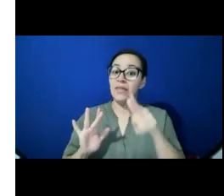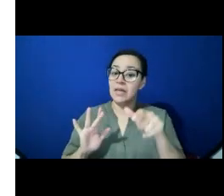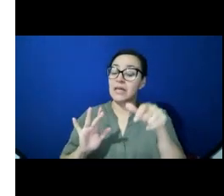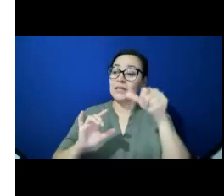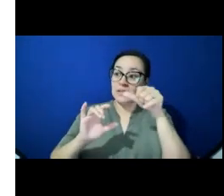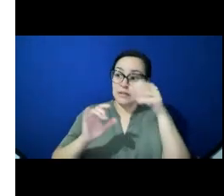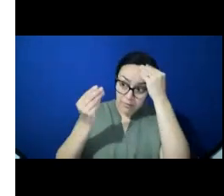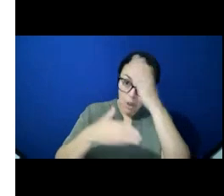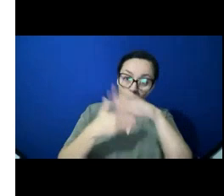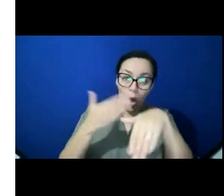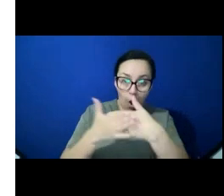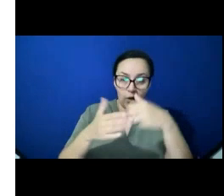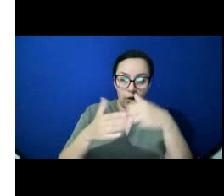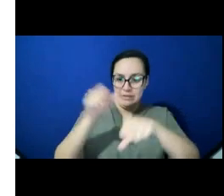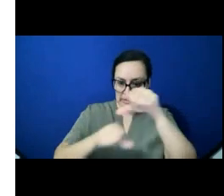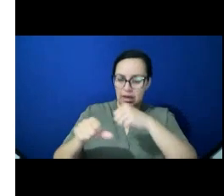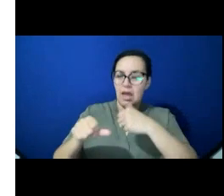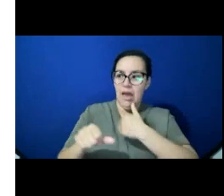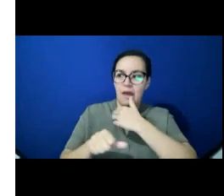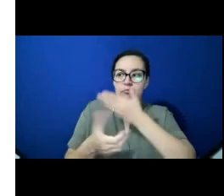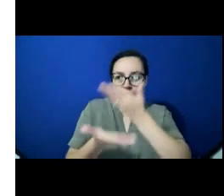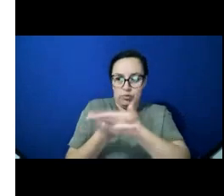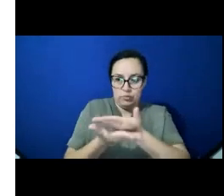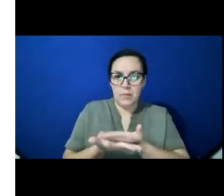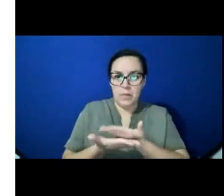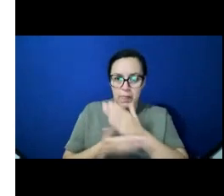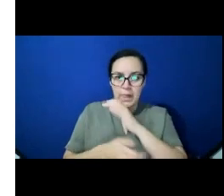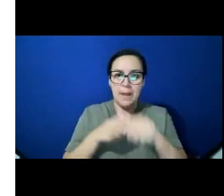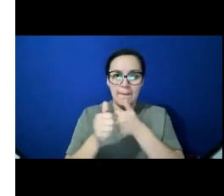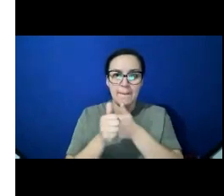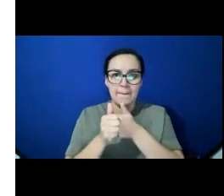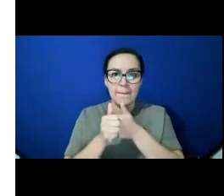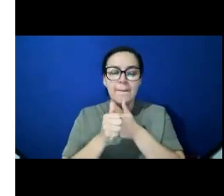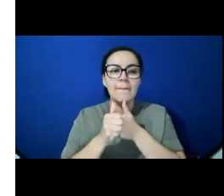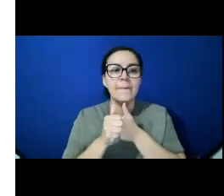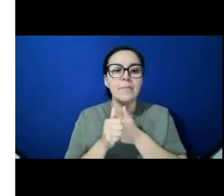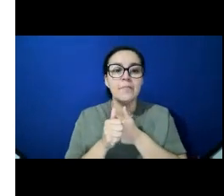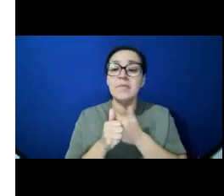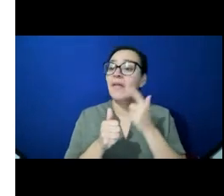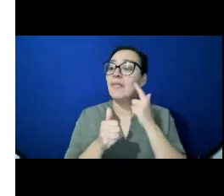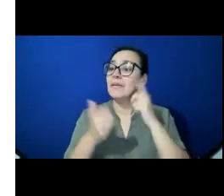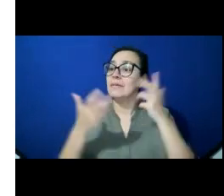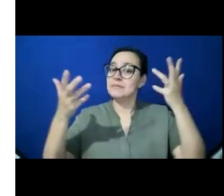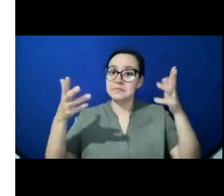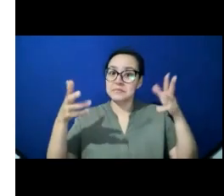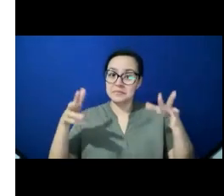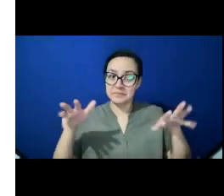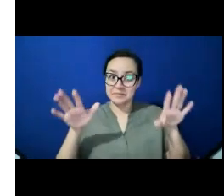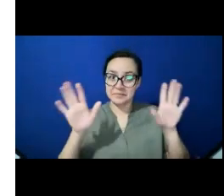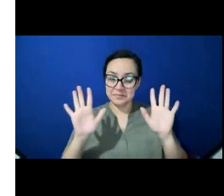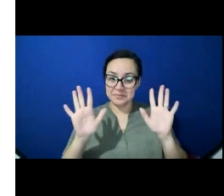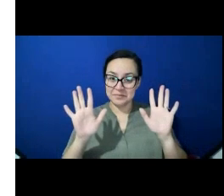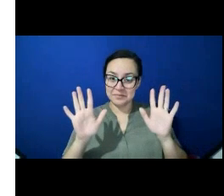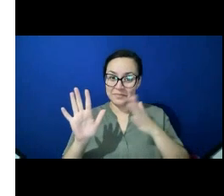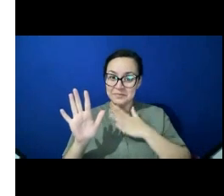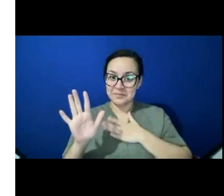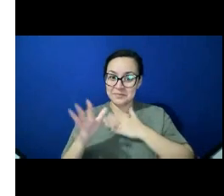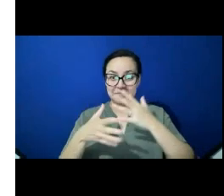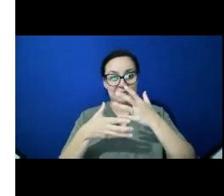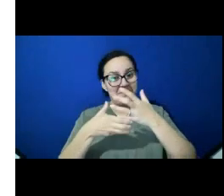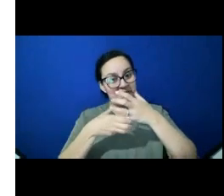yo scientifically creo que con based esto and it's validated. And I think that cerramos lo with que es that, el breve we can resumen de close este módulo.